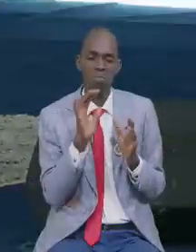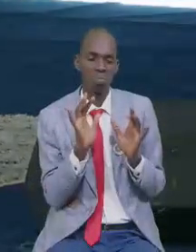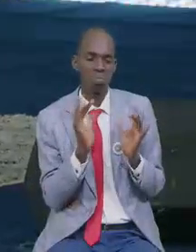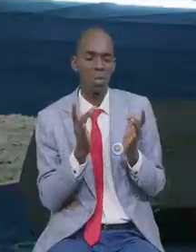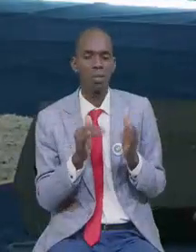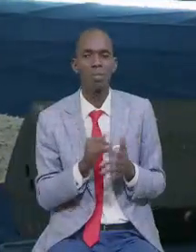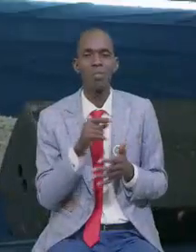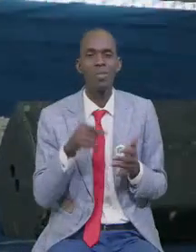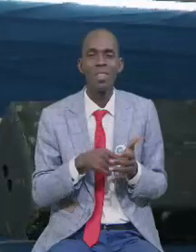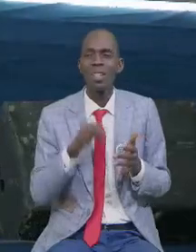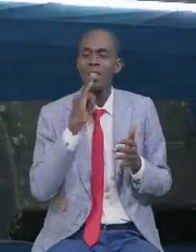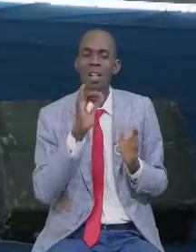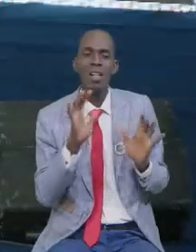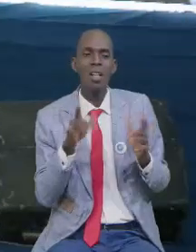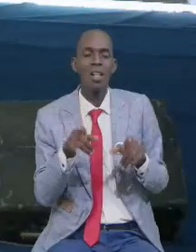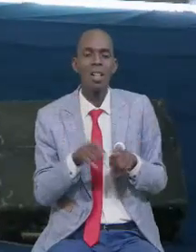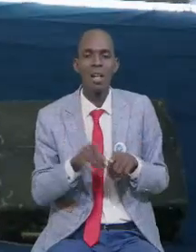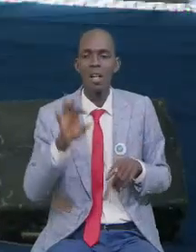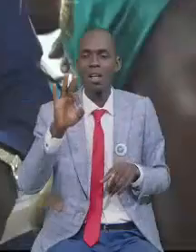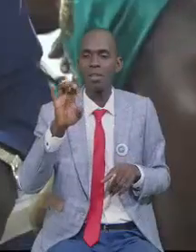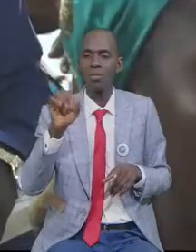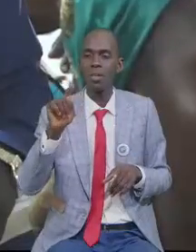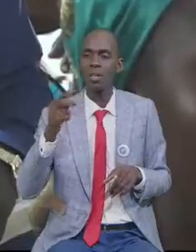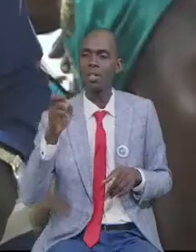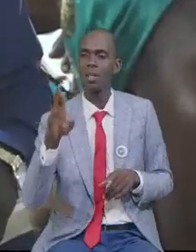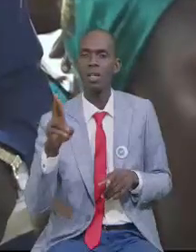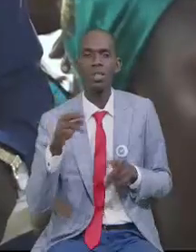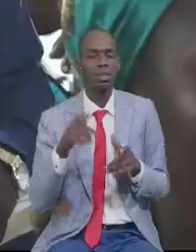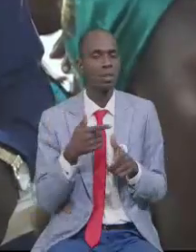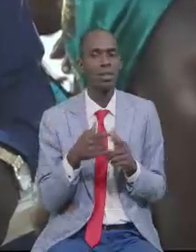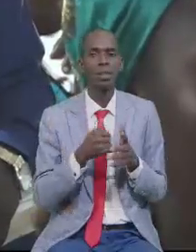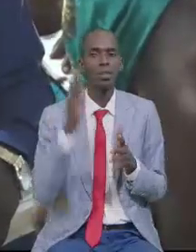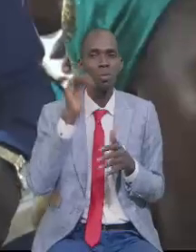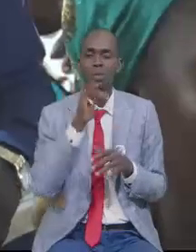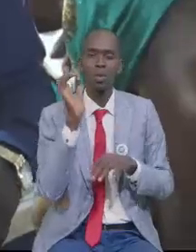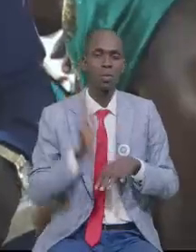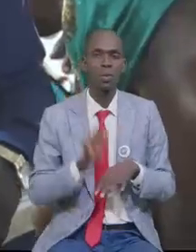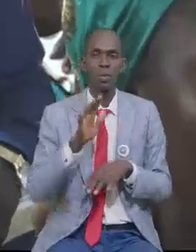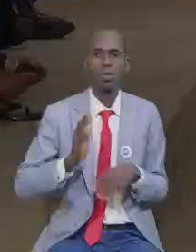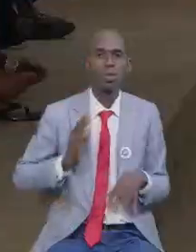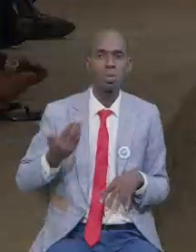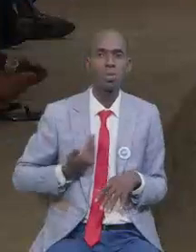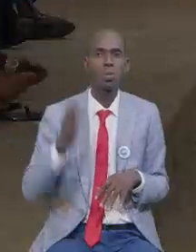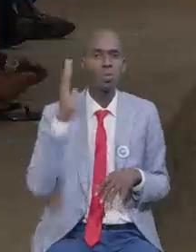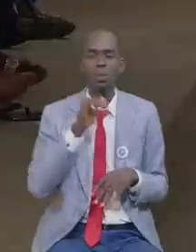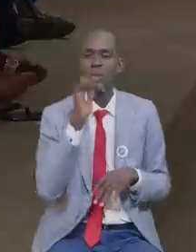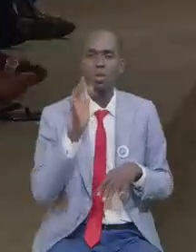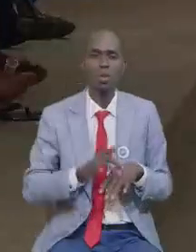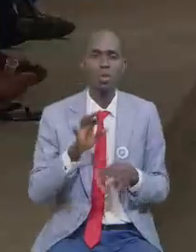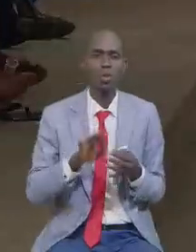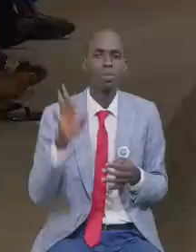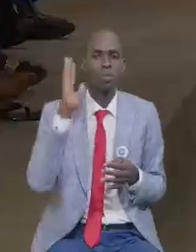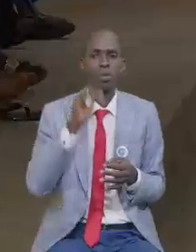feather, it will not touch your soul. It will not touch your spirit. It will not touch your inner